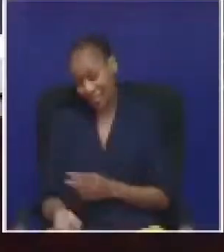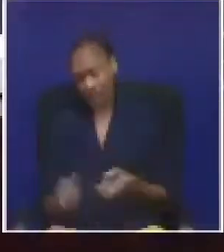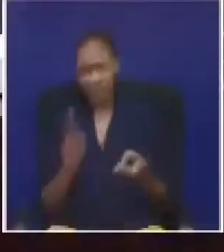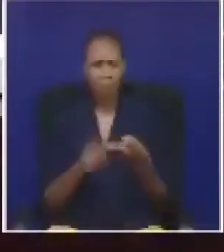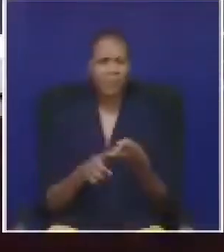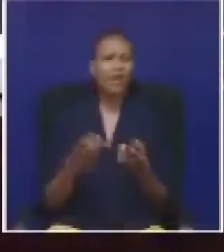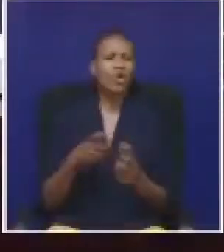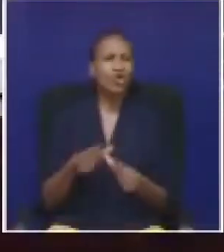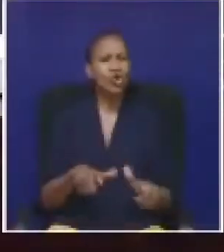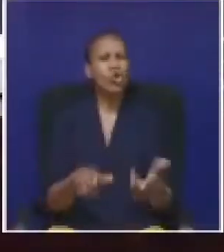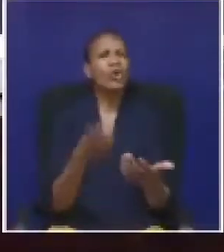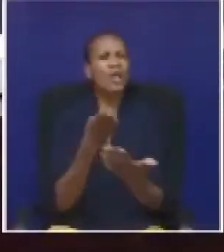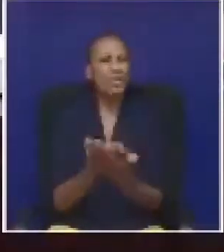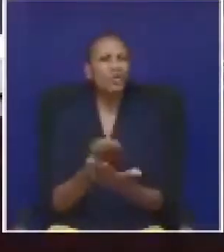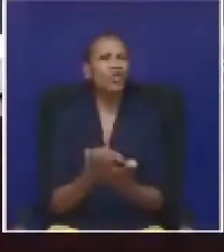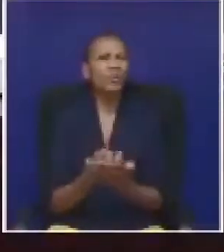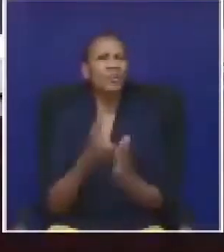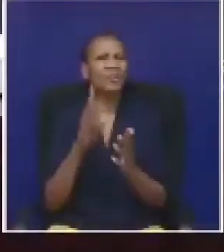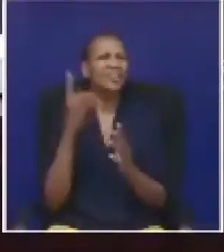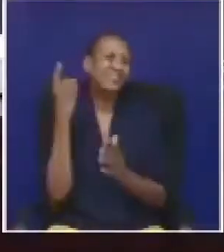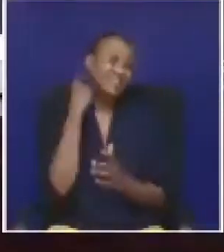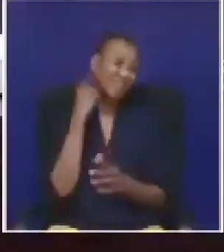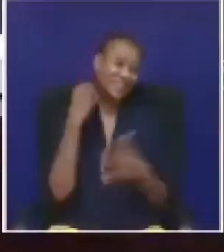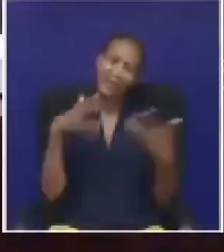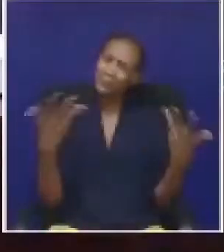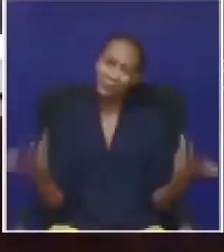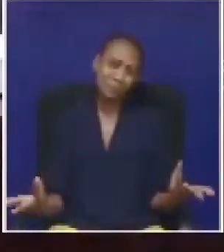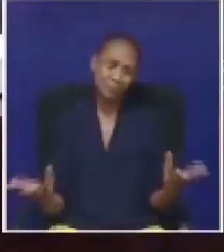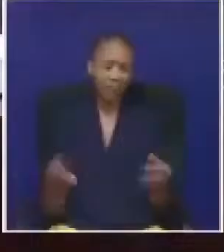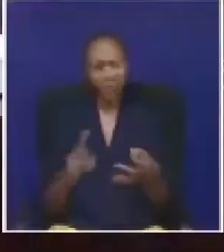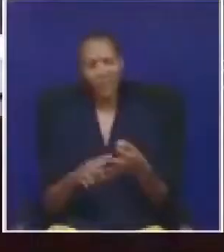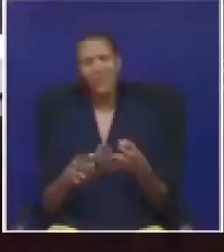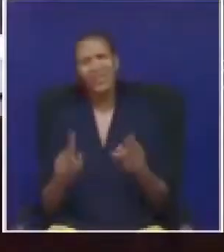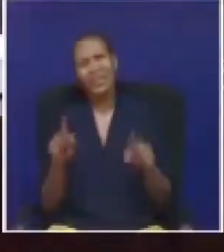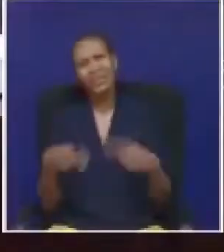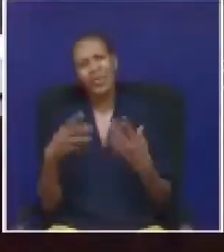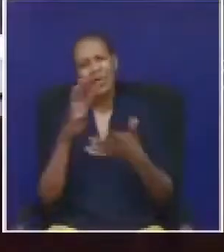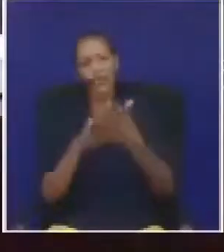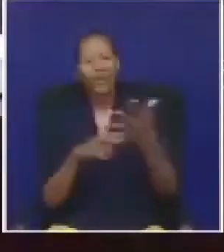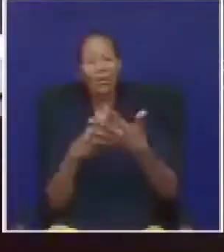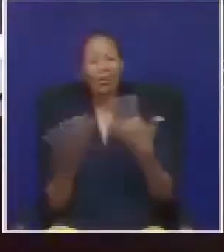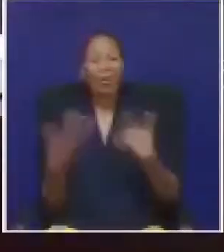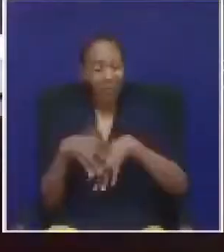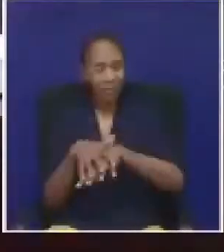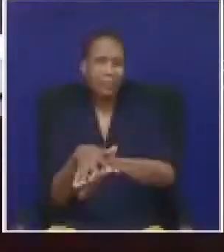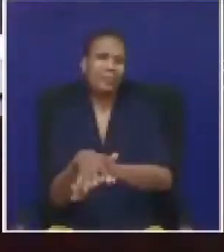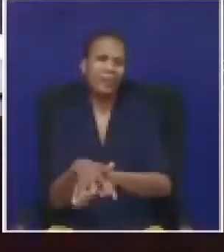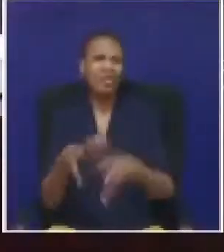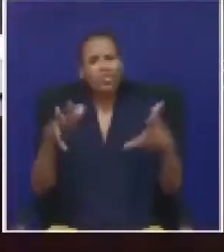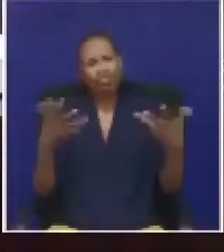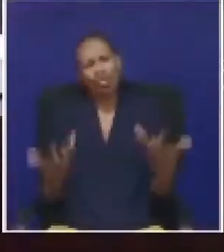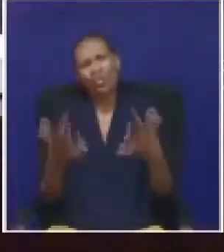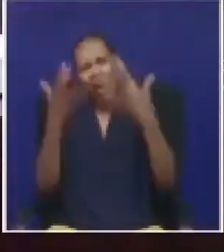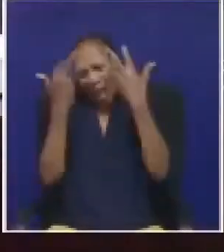local economic data and inconsistent monitoring framework to measure